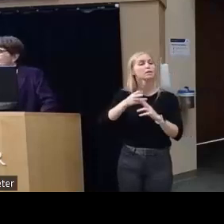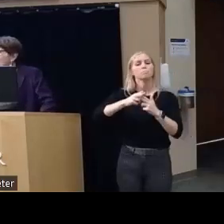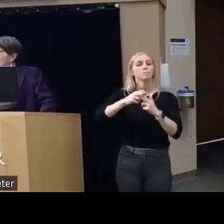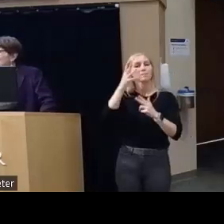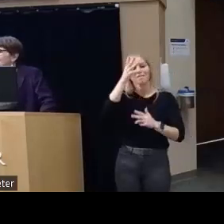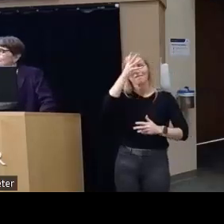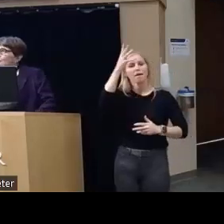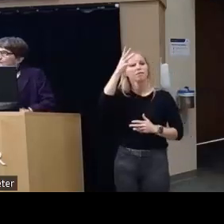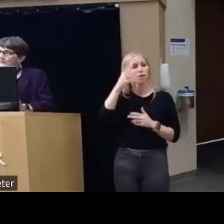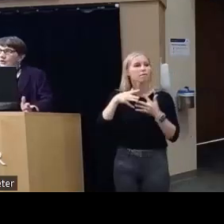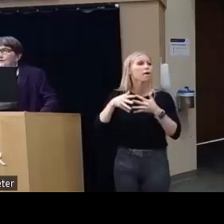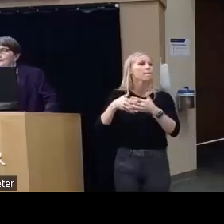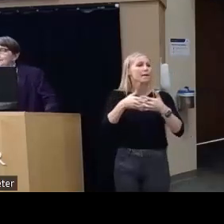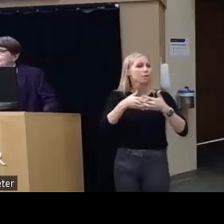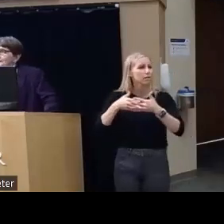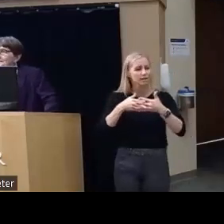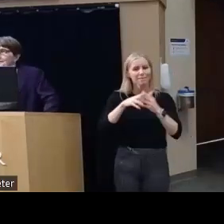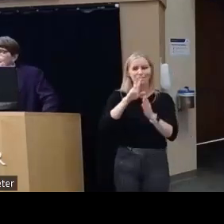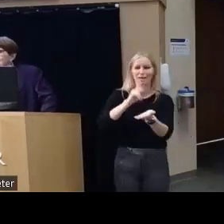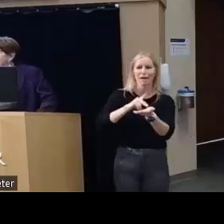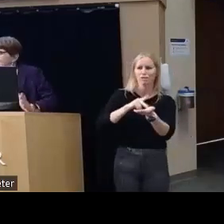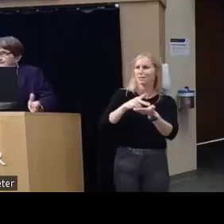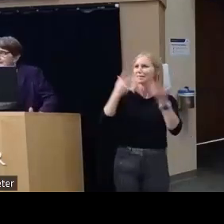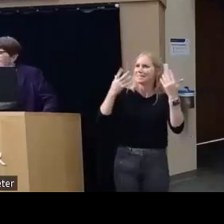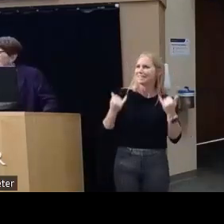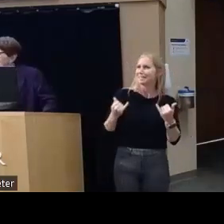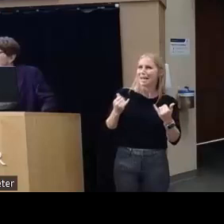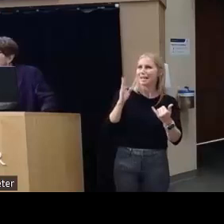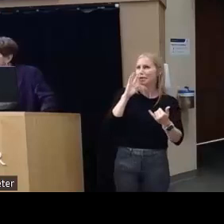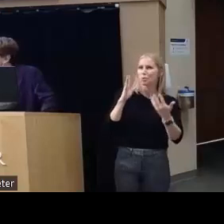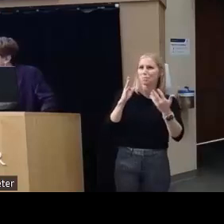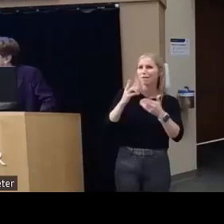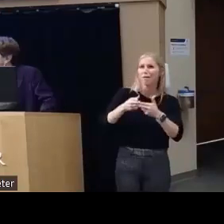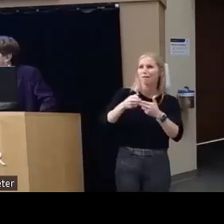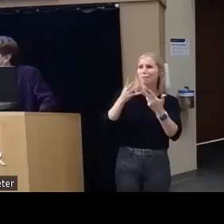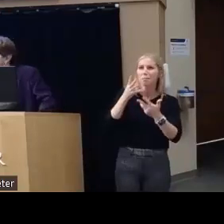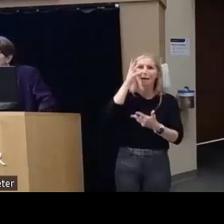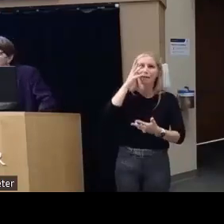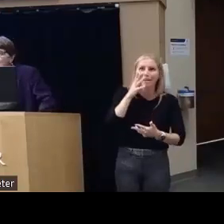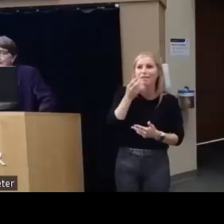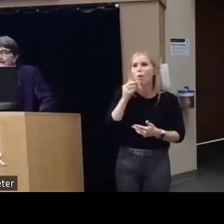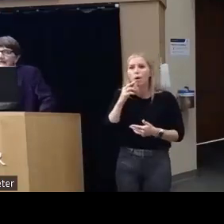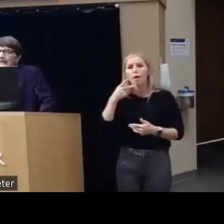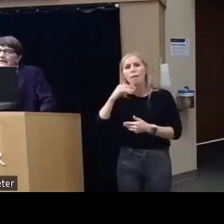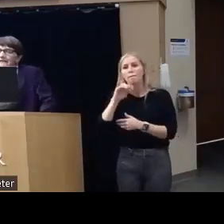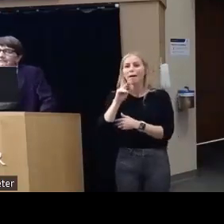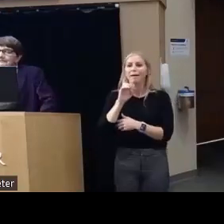American psychiatry. I don't know what we'd call him today, maybe the parent or the pioneer of